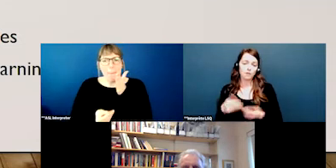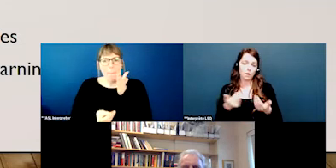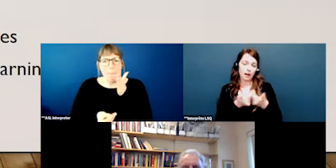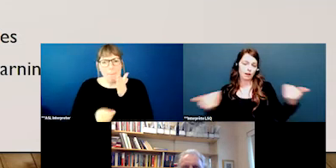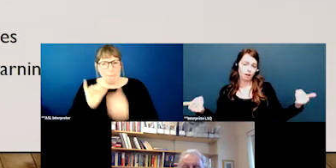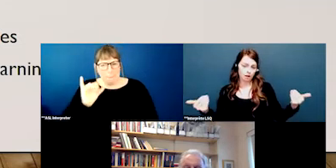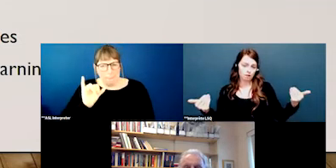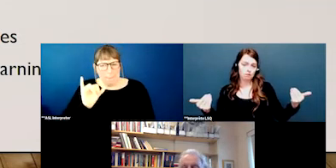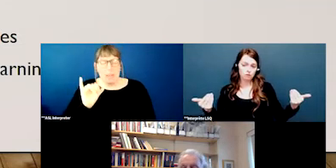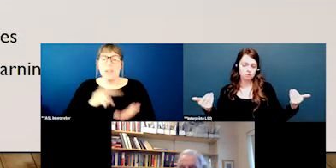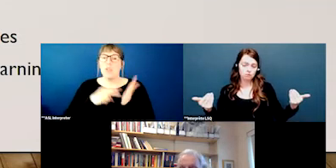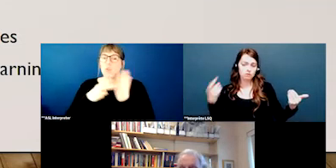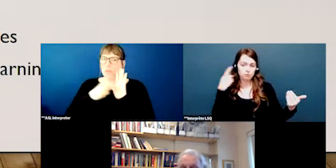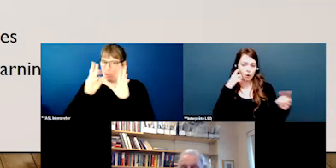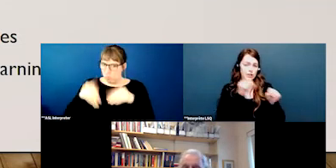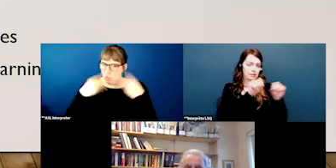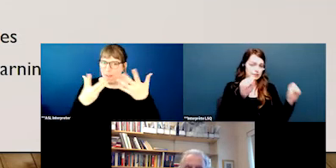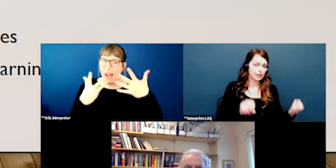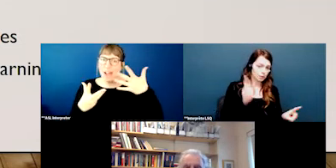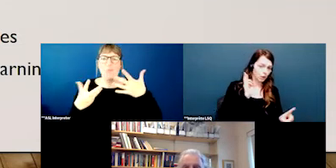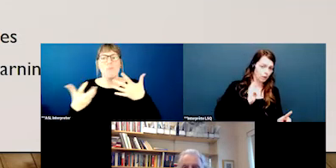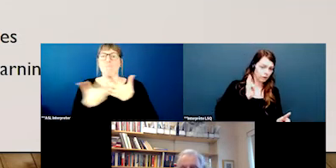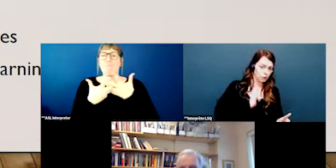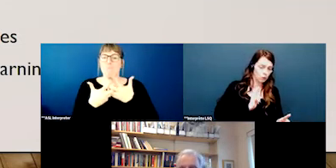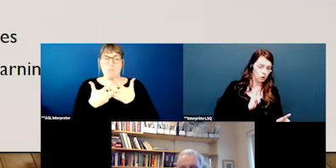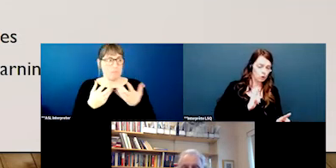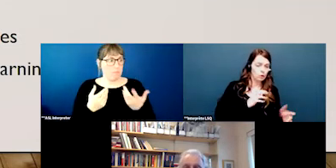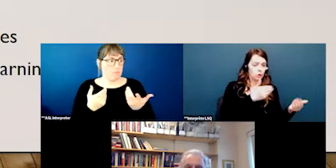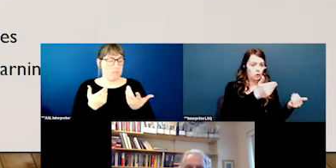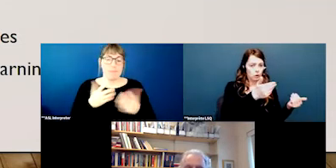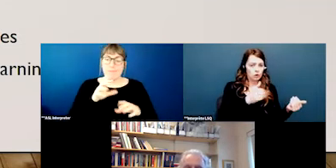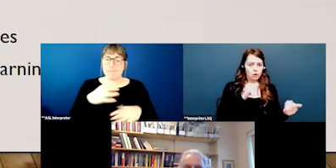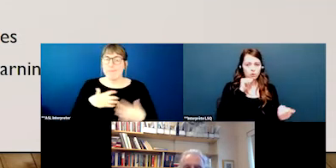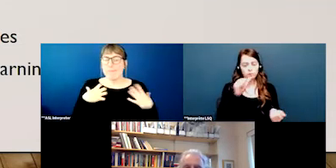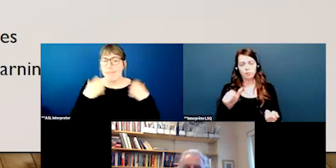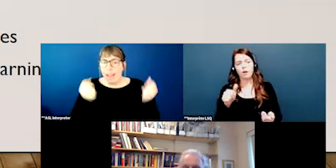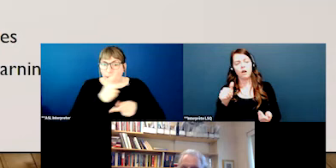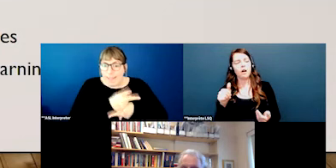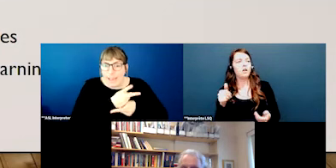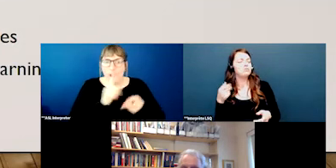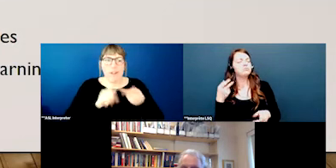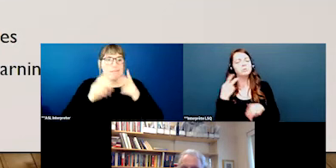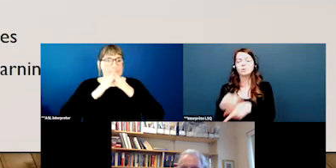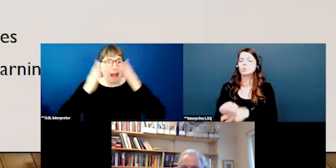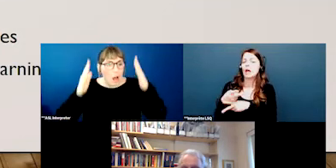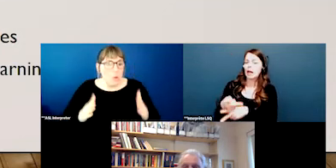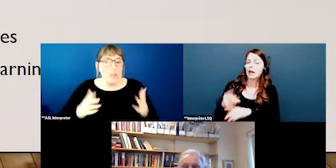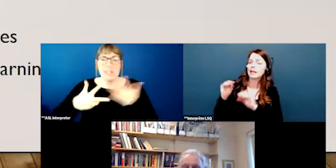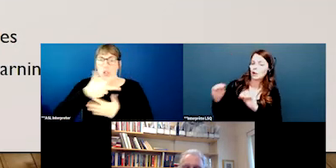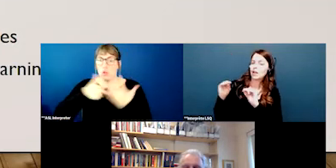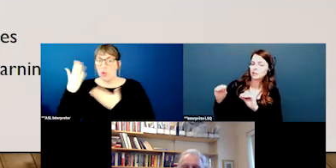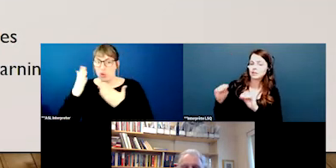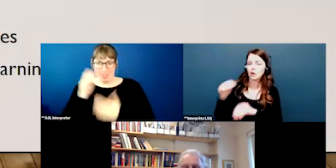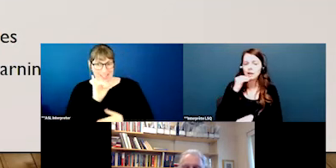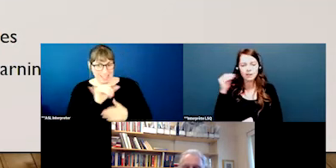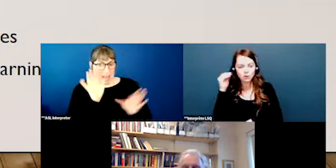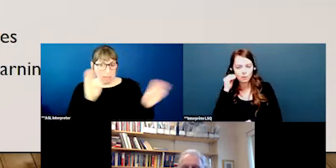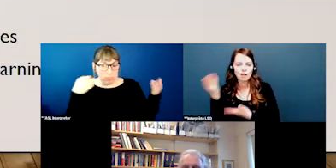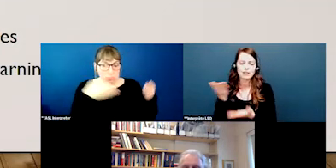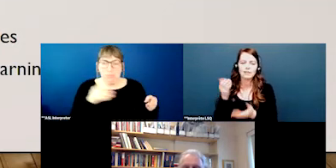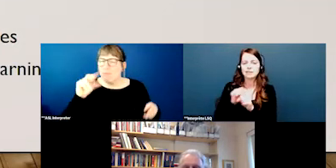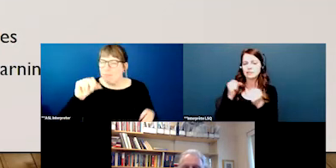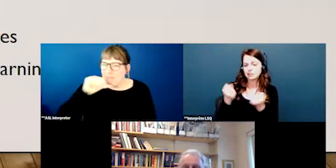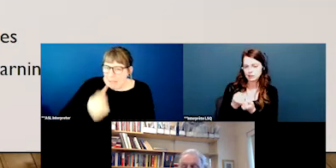address supports or services in the healthcare or education or housing or social services area, although of course it will